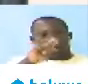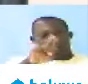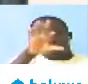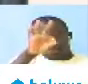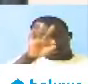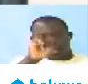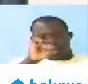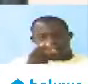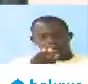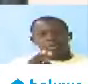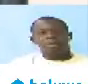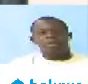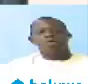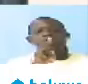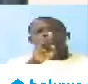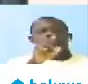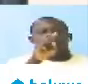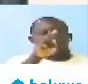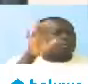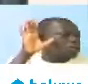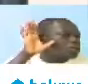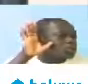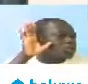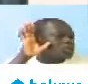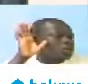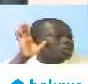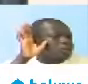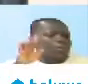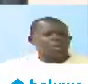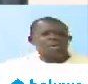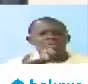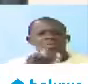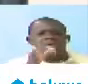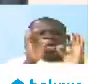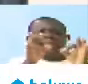listen to the testimony of Mr.